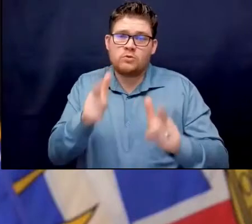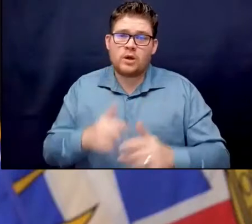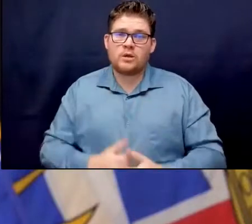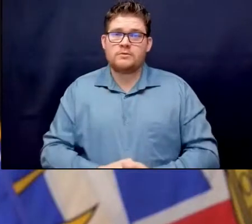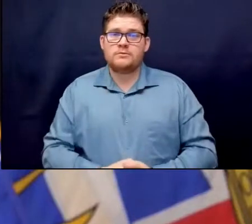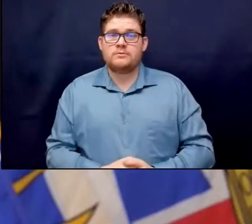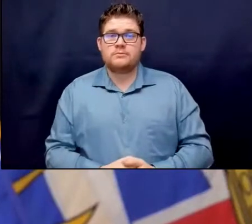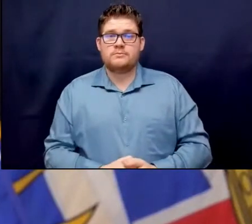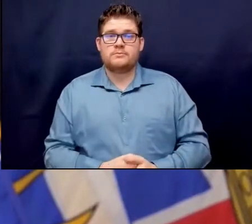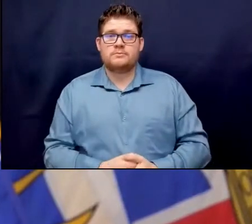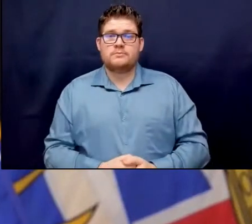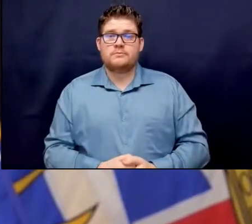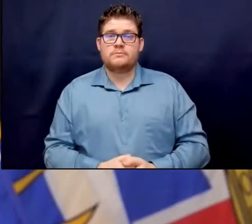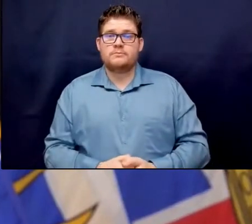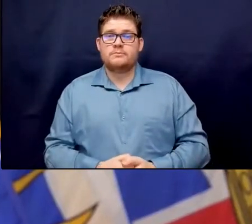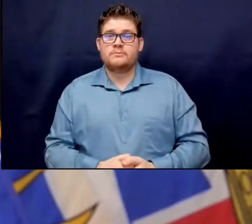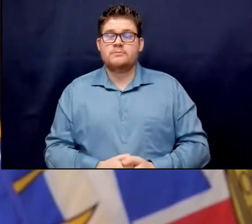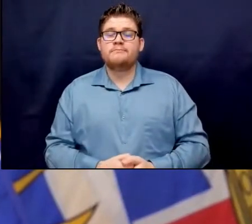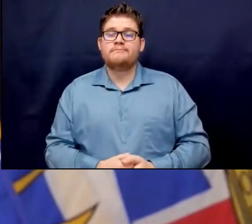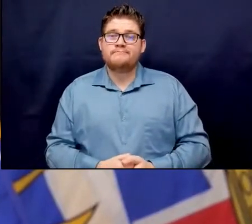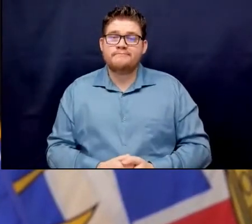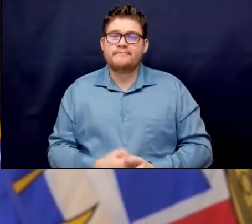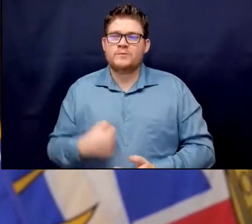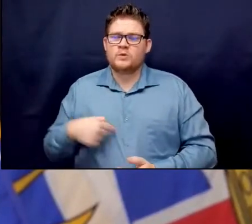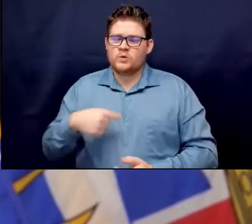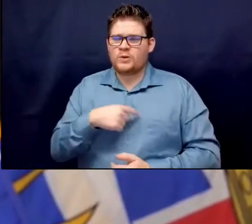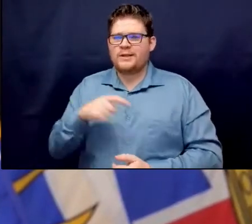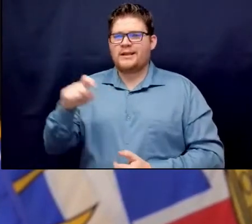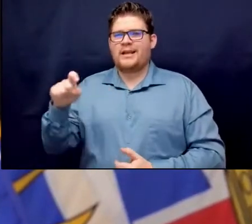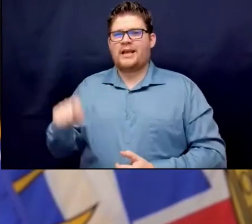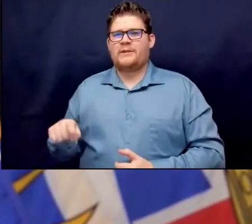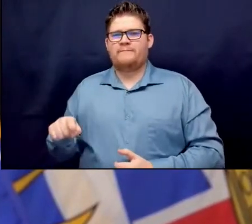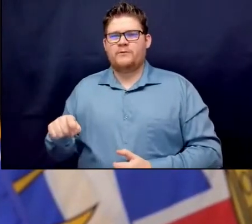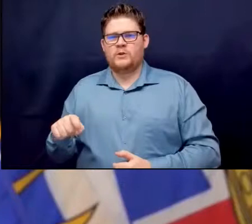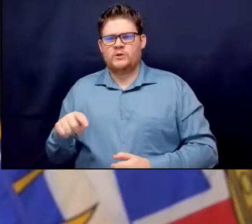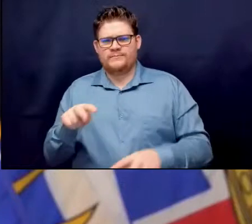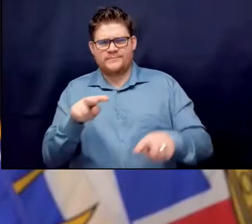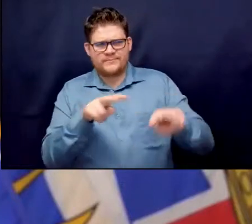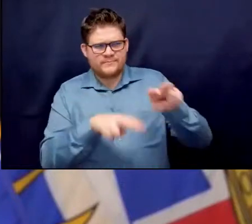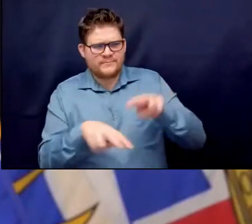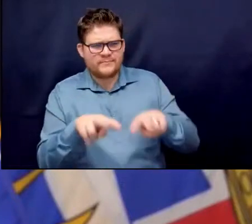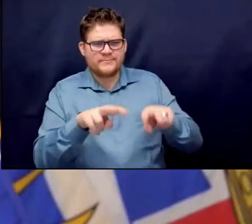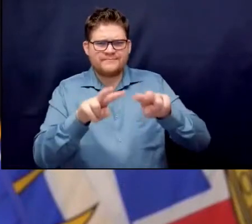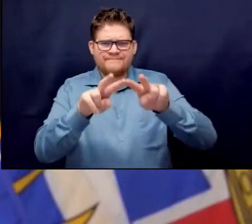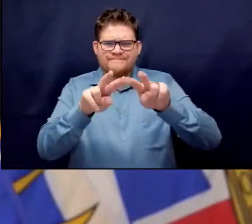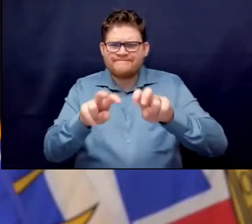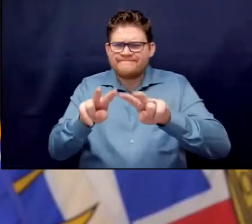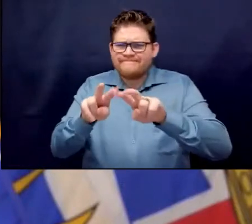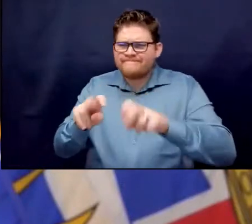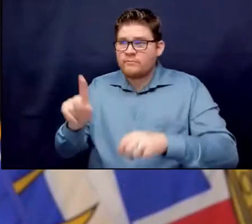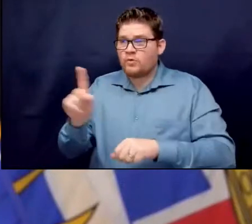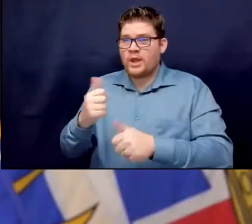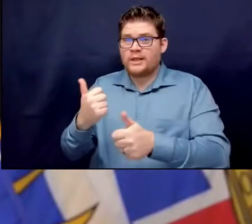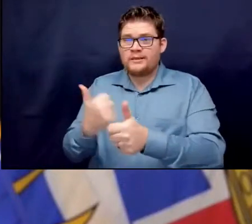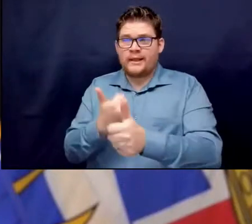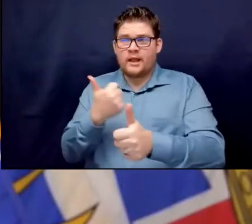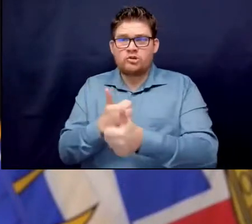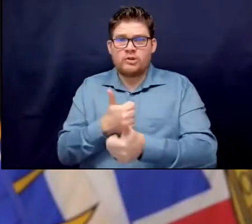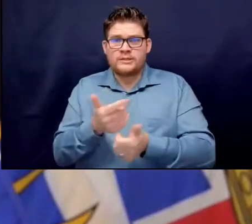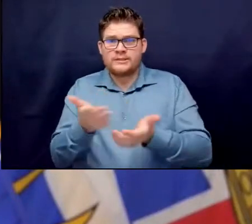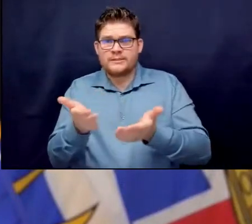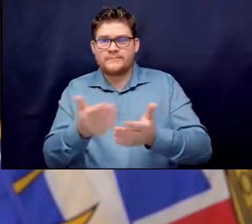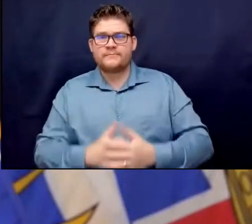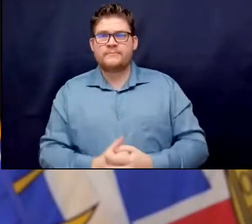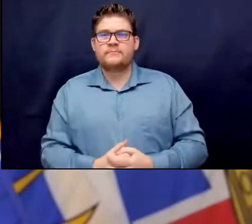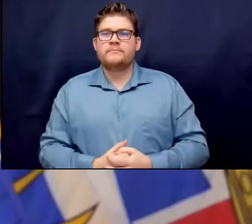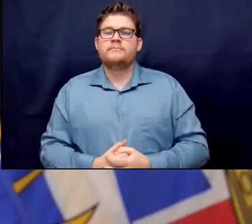I've been trying to say is that we need to look at risk. And yeah, for many people, the experience that they have now, we've seen a lot of